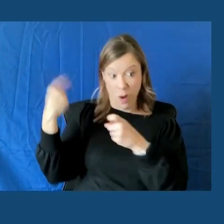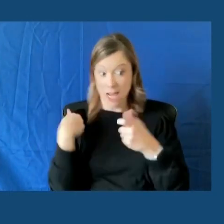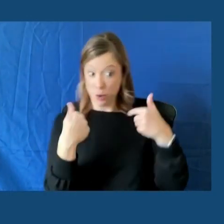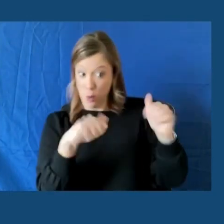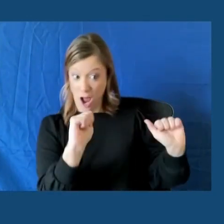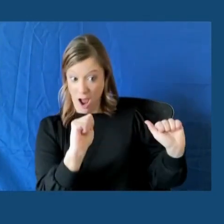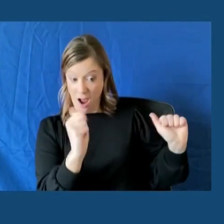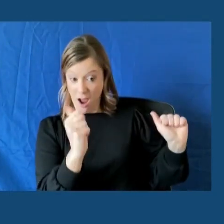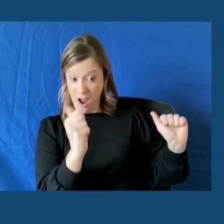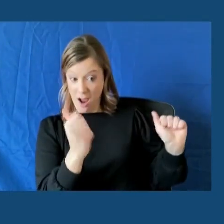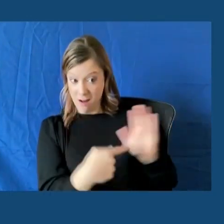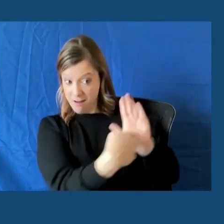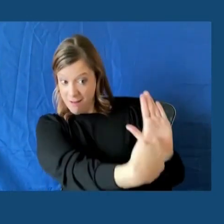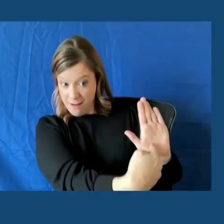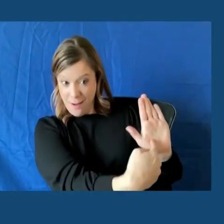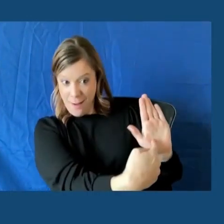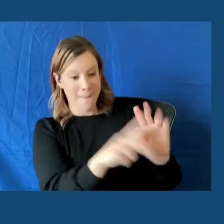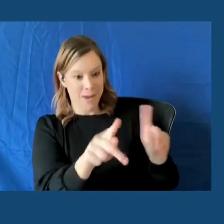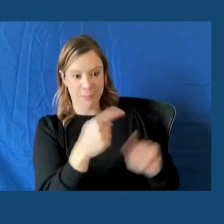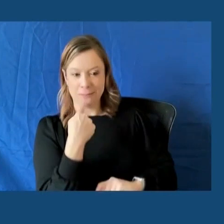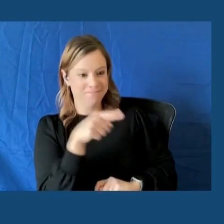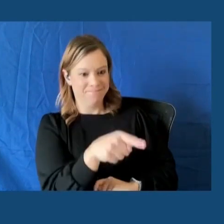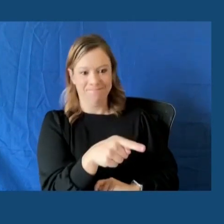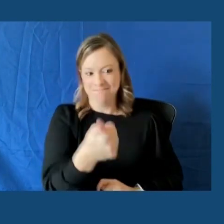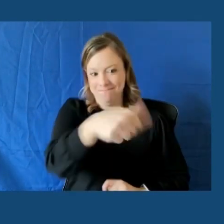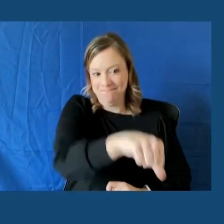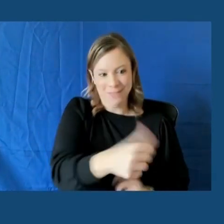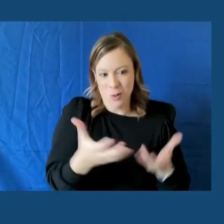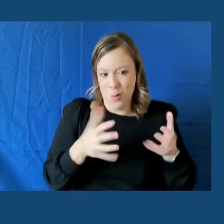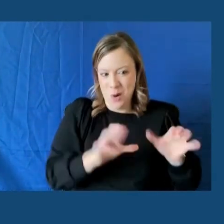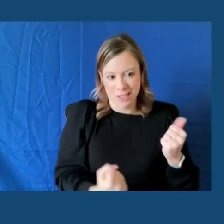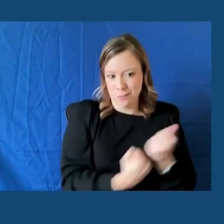I knew you're unlikely to win this fight overnight or even in 1 year.